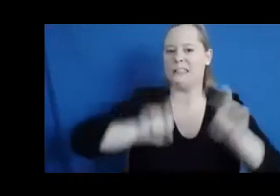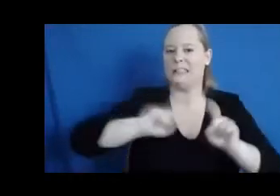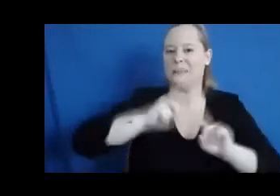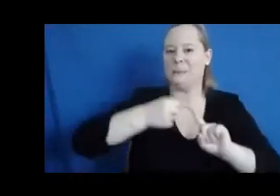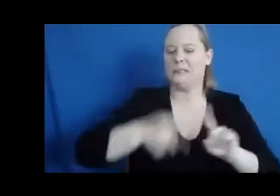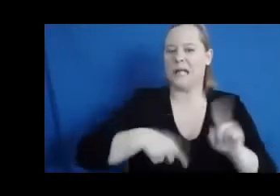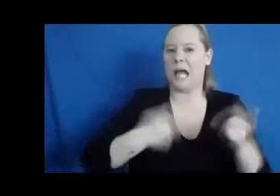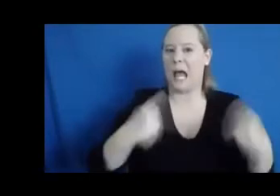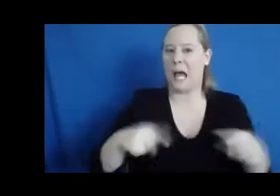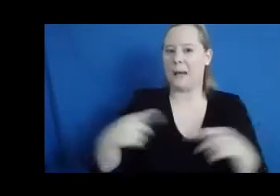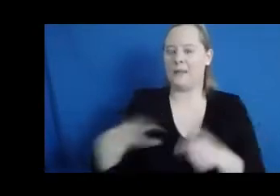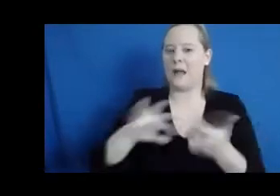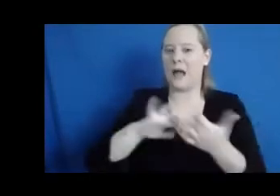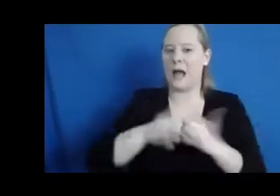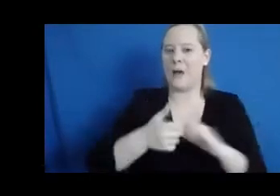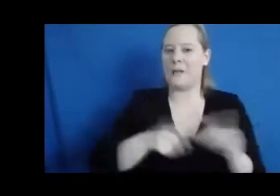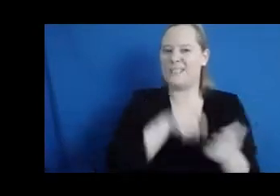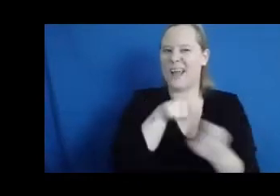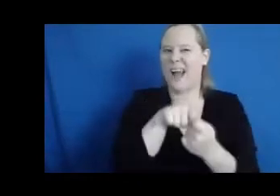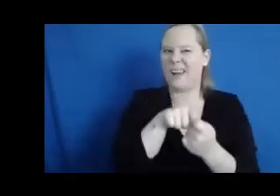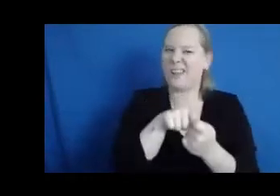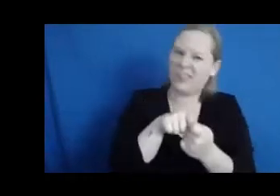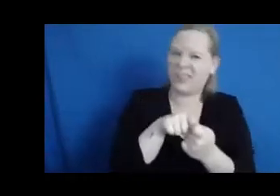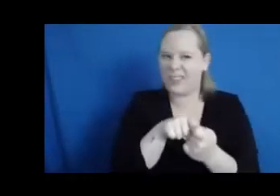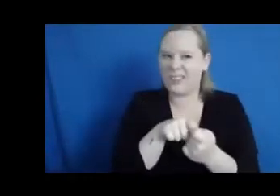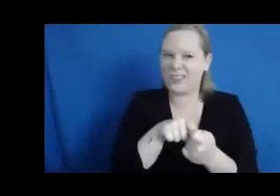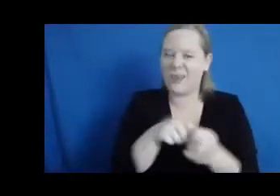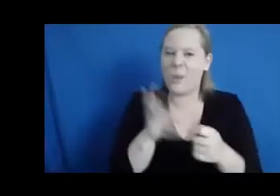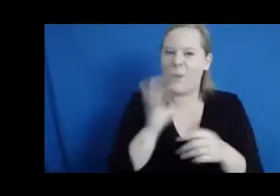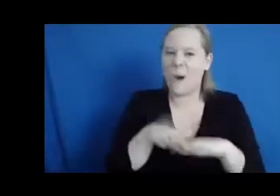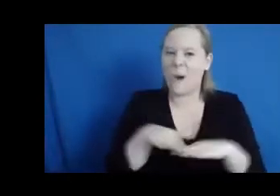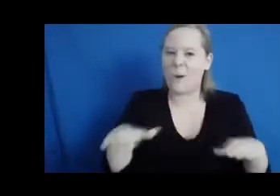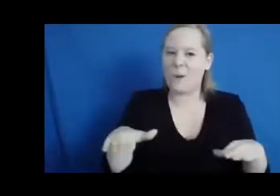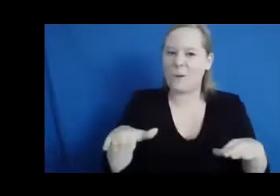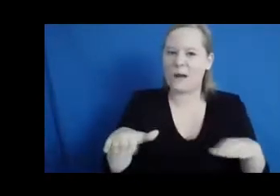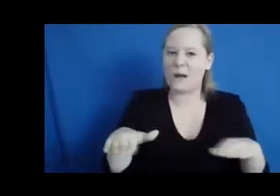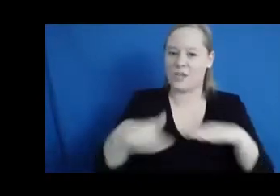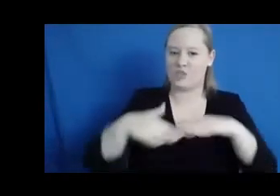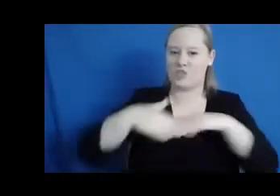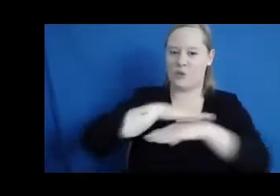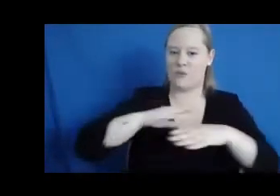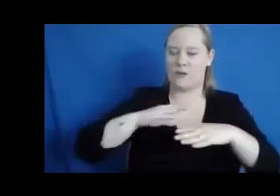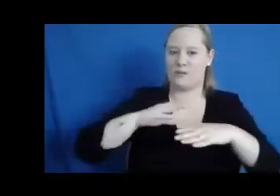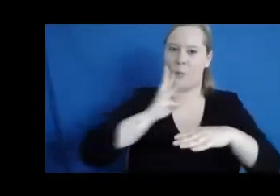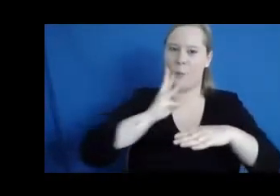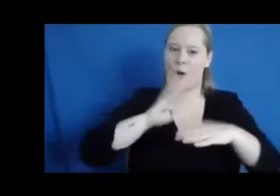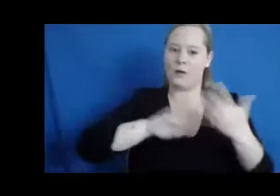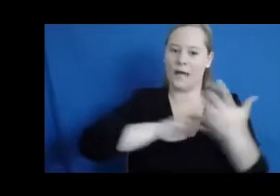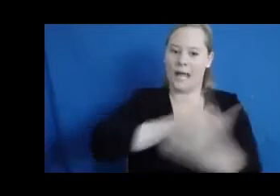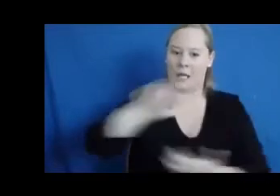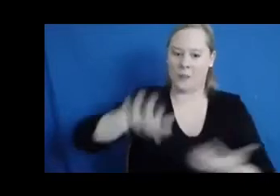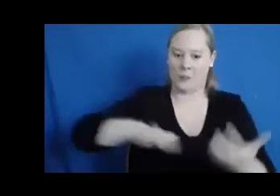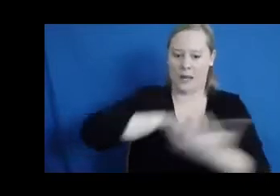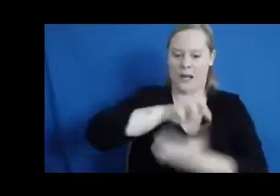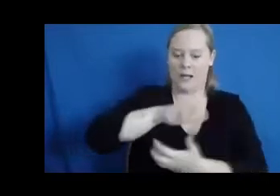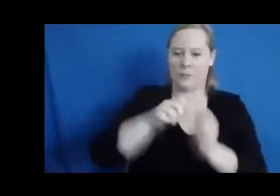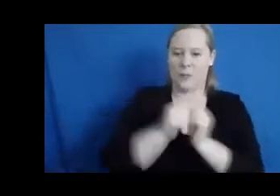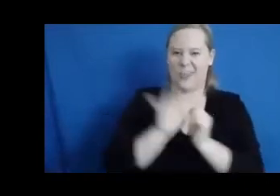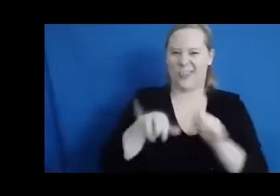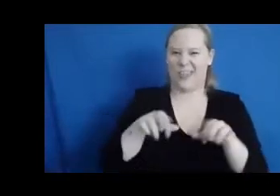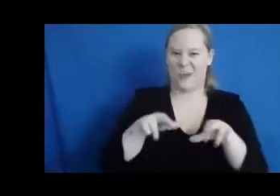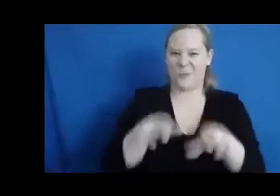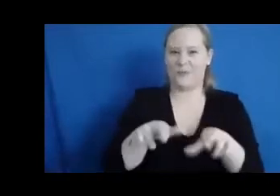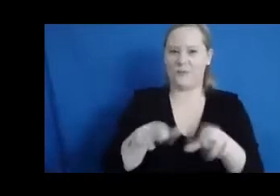how exactly the groundwater and surface water interact along the Animas stretch, particularly